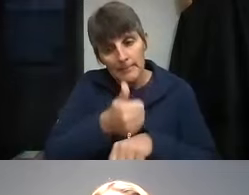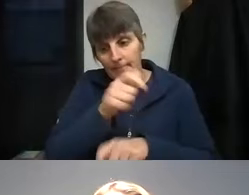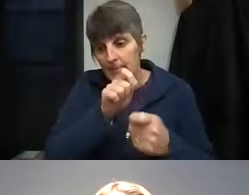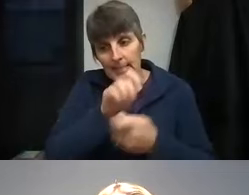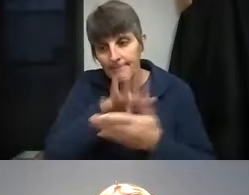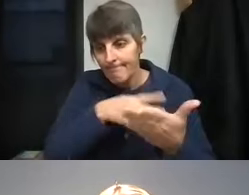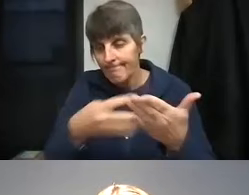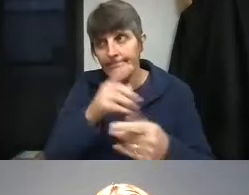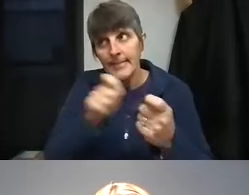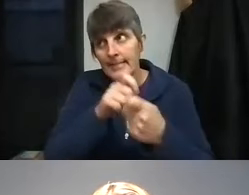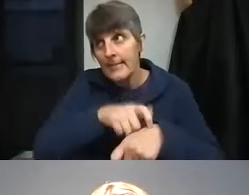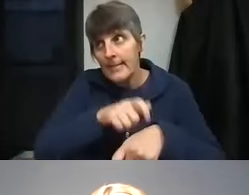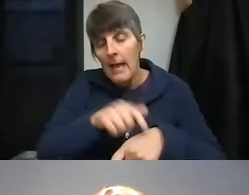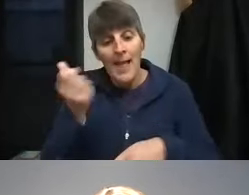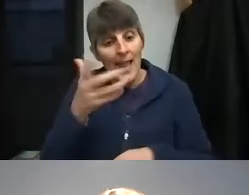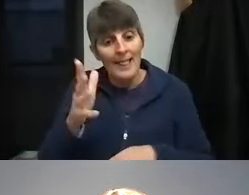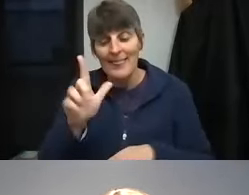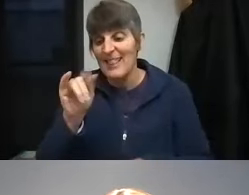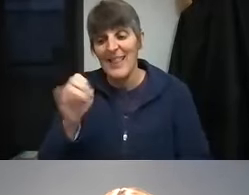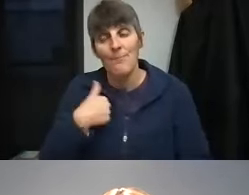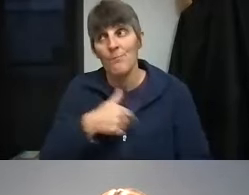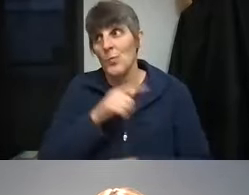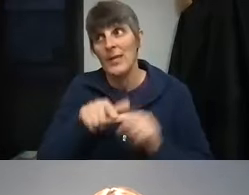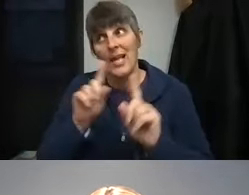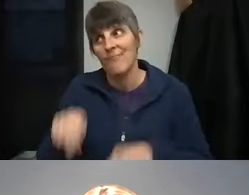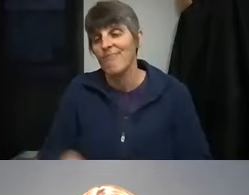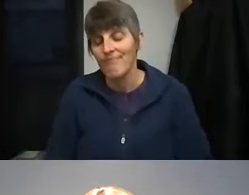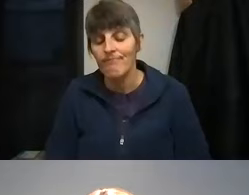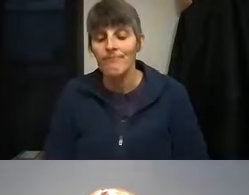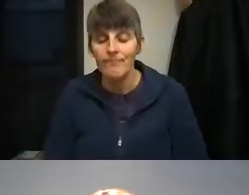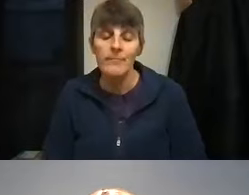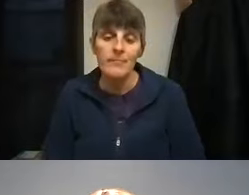set time frame. So anything late, we can't really attend.